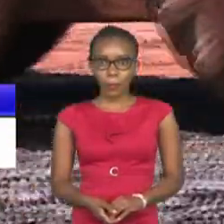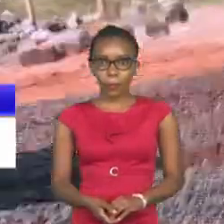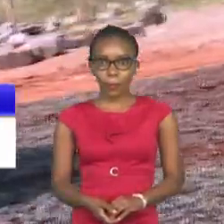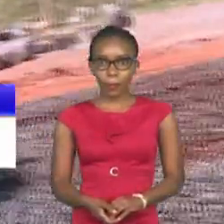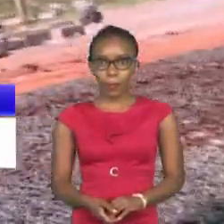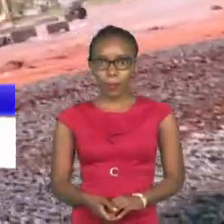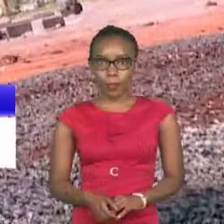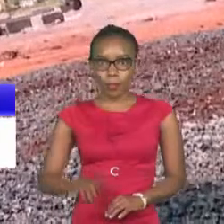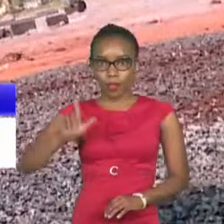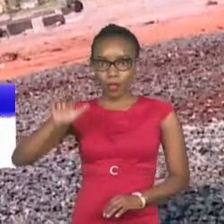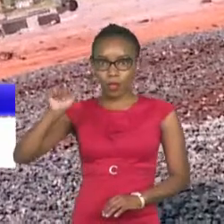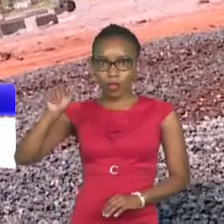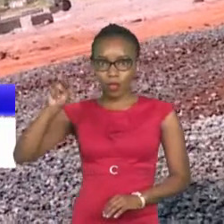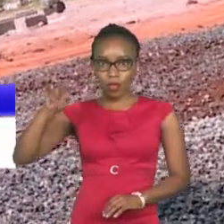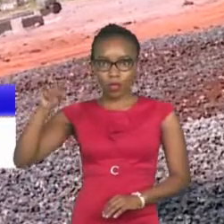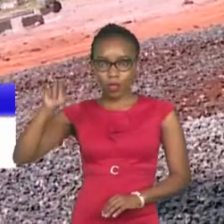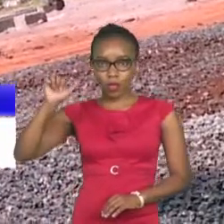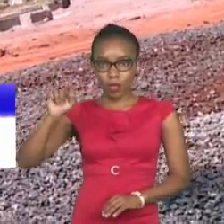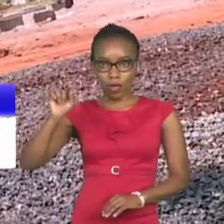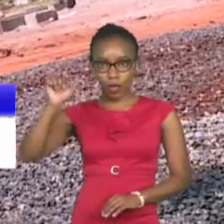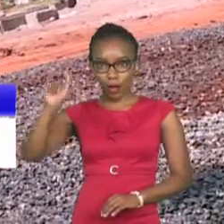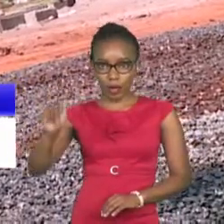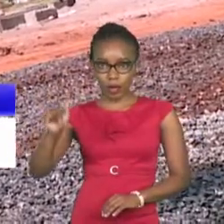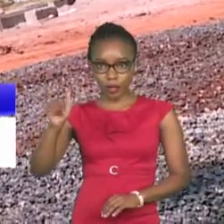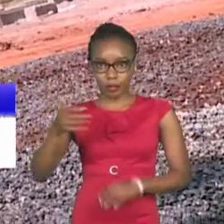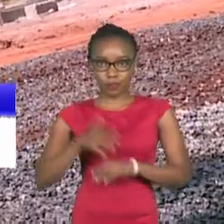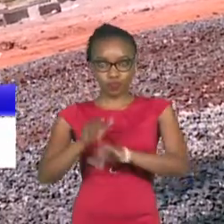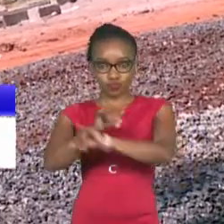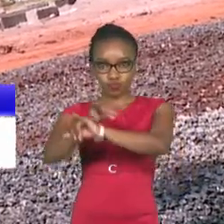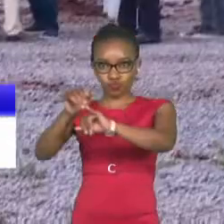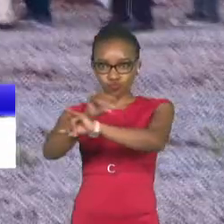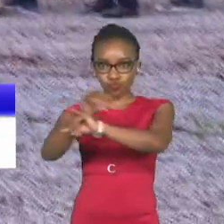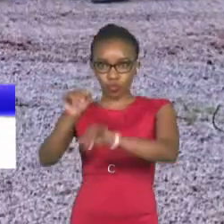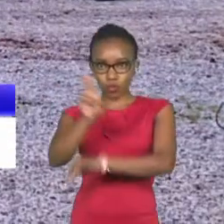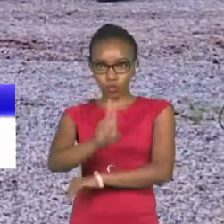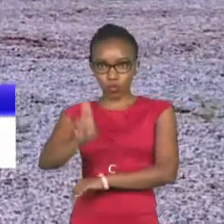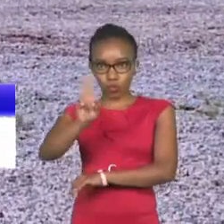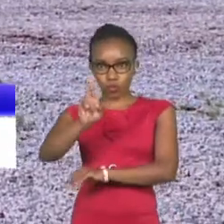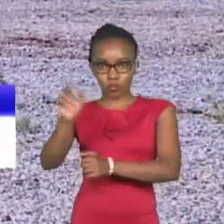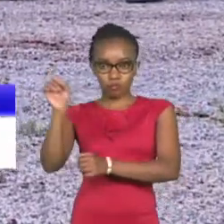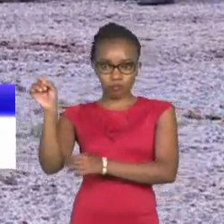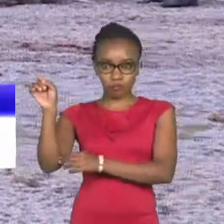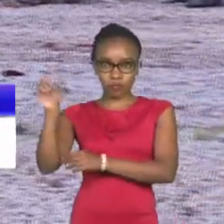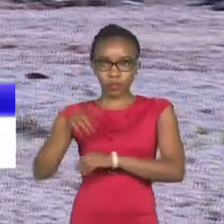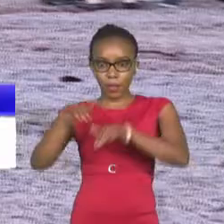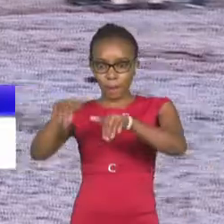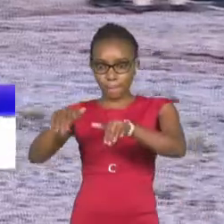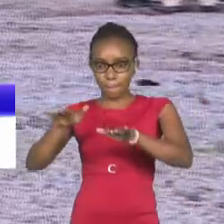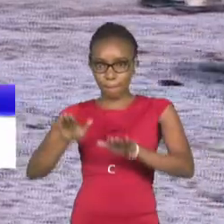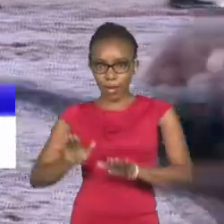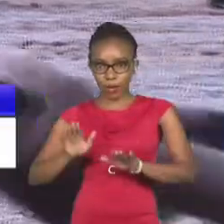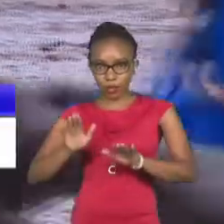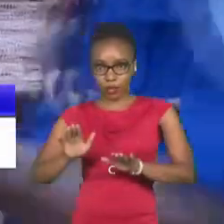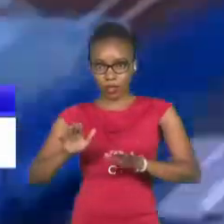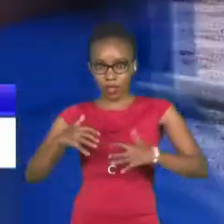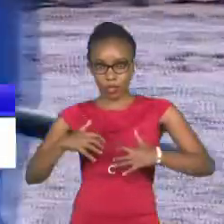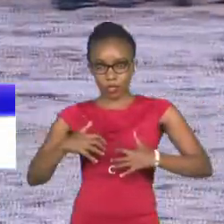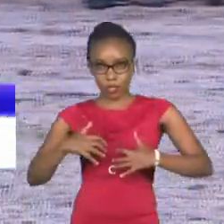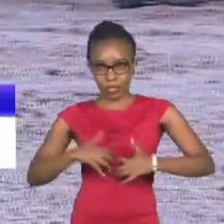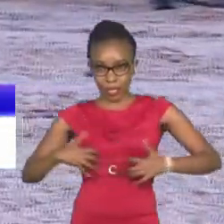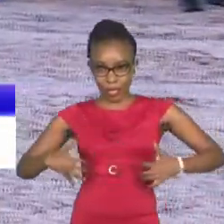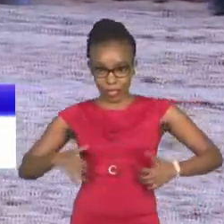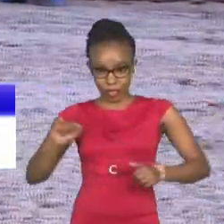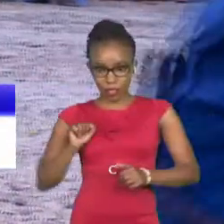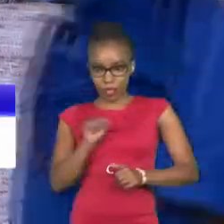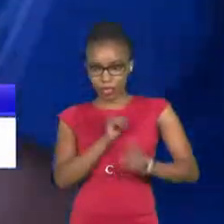In Lang'ata Muslim Cemetery, the ground was cleared with these caterpillars for the burial of the late Garissa Senator Yusuf Haji, in